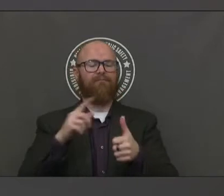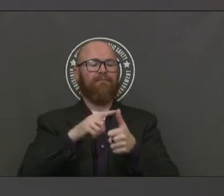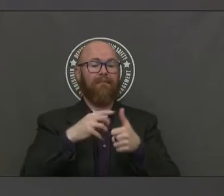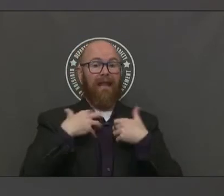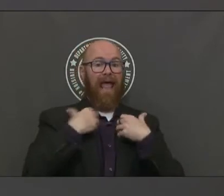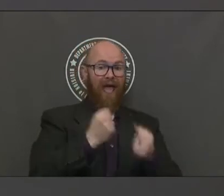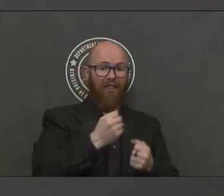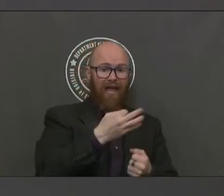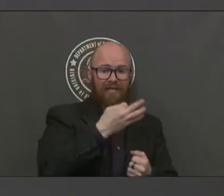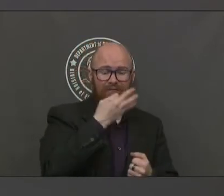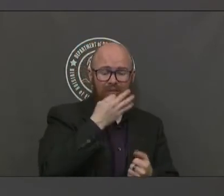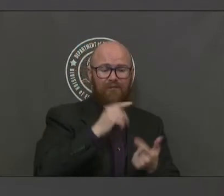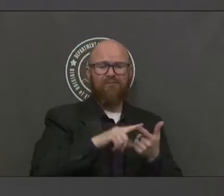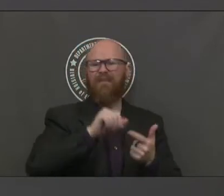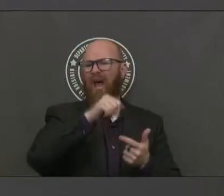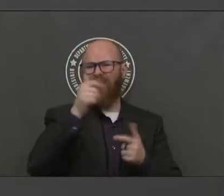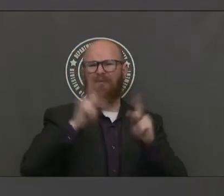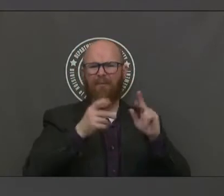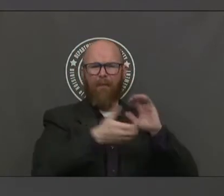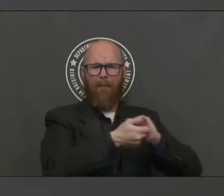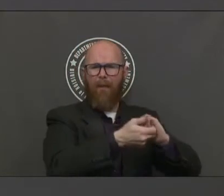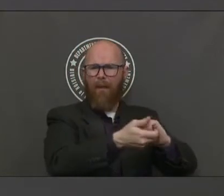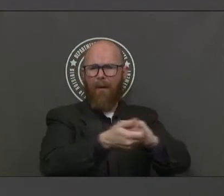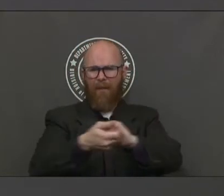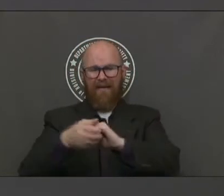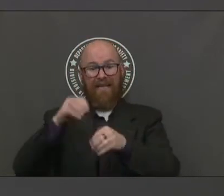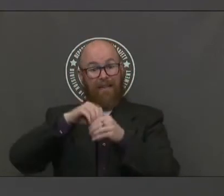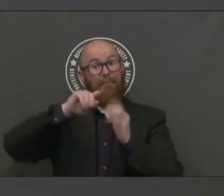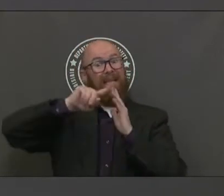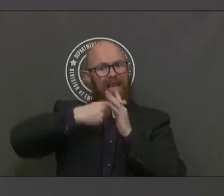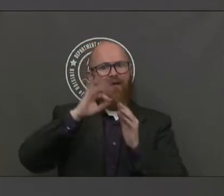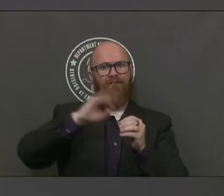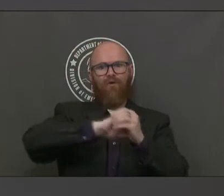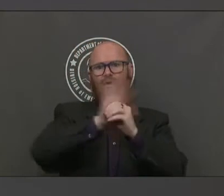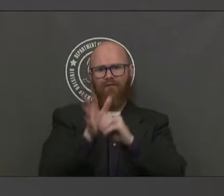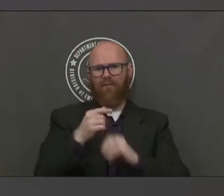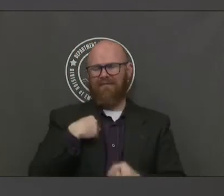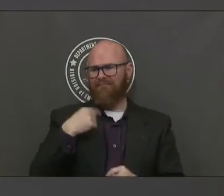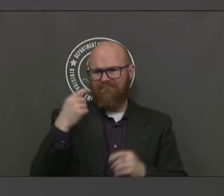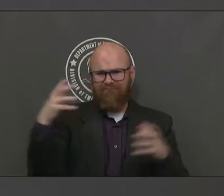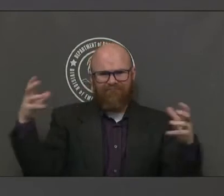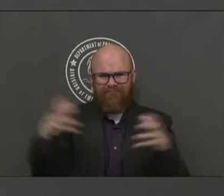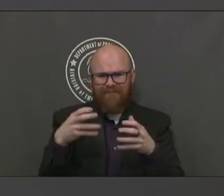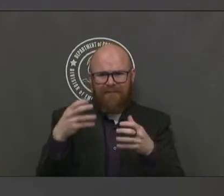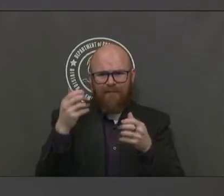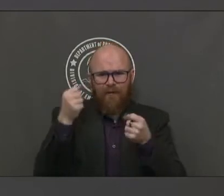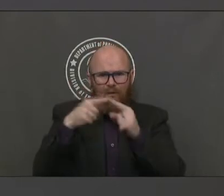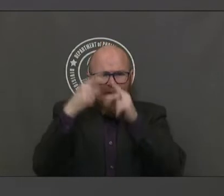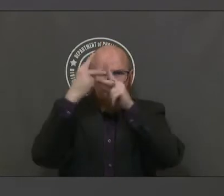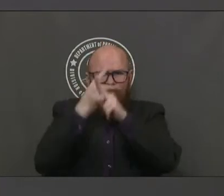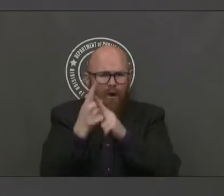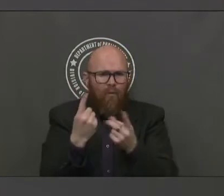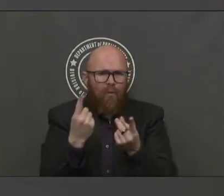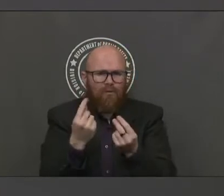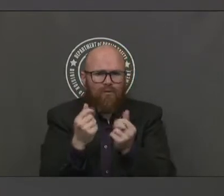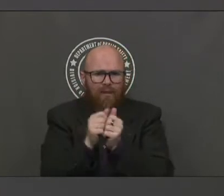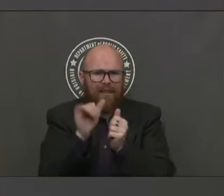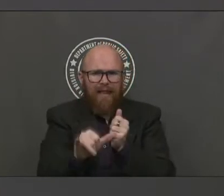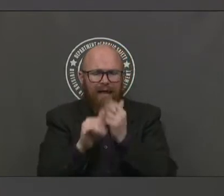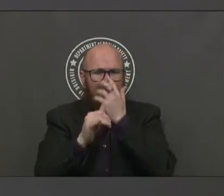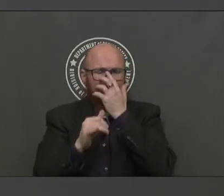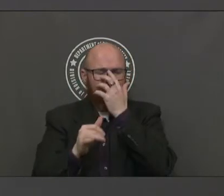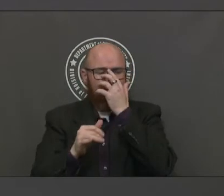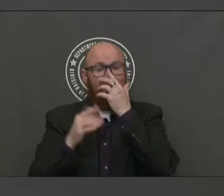experts, others who came together to say, okay, what could this look like to get out of this? So we included in the transmission index this